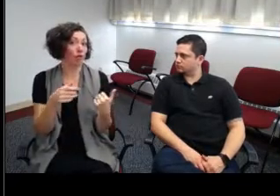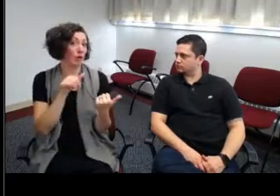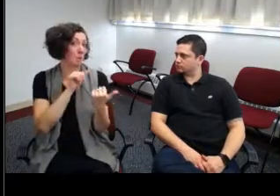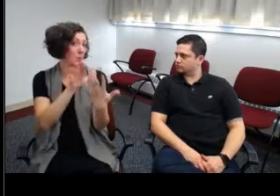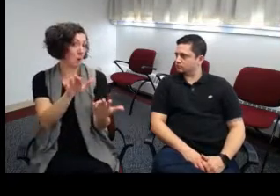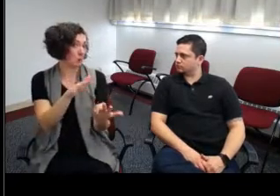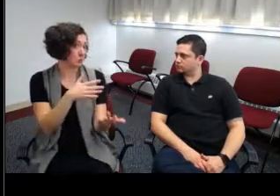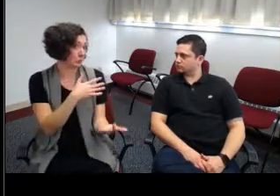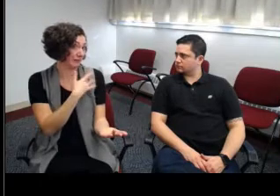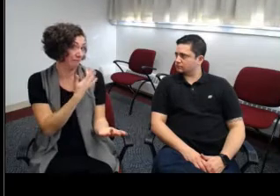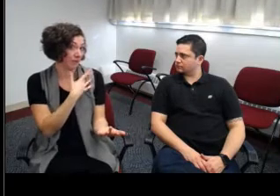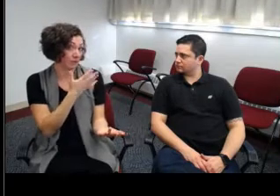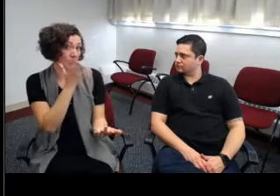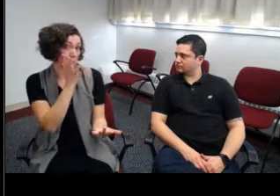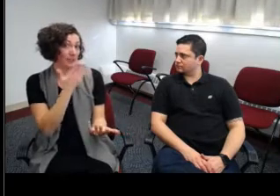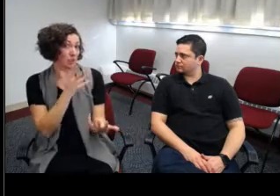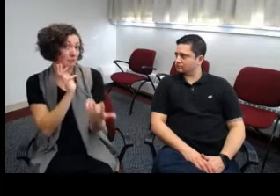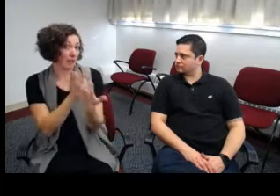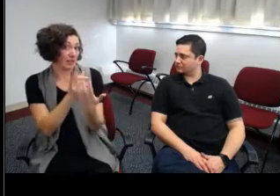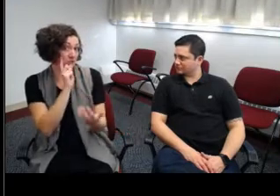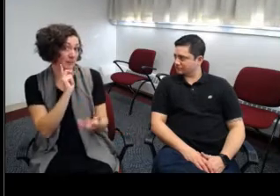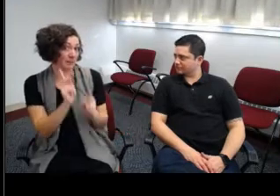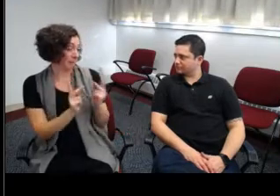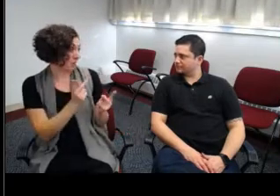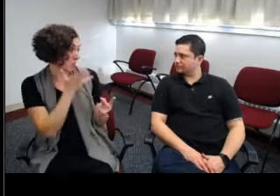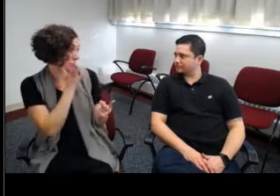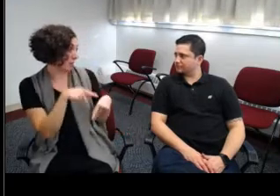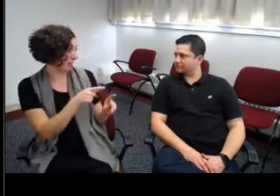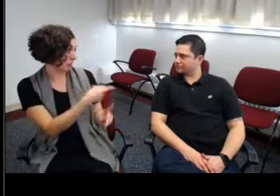simple, not heavy on the English. So